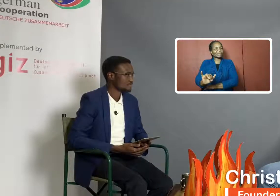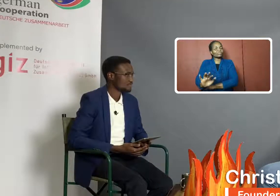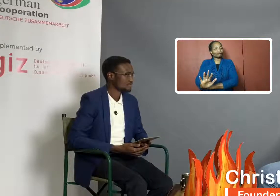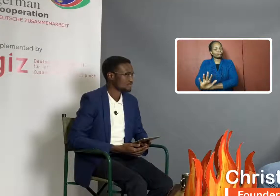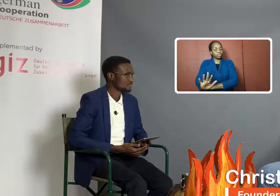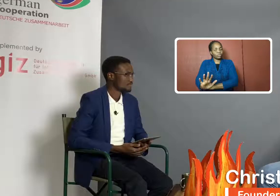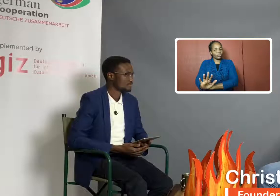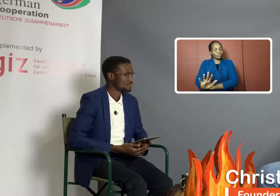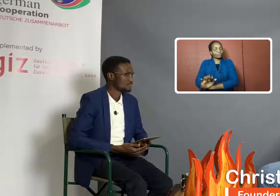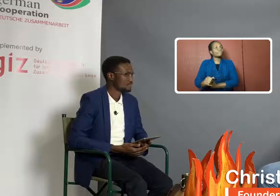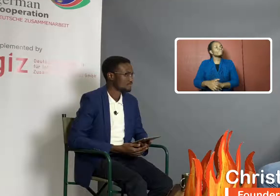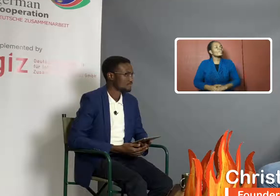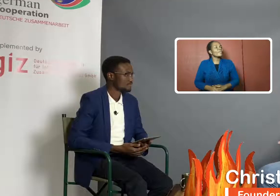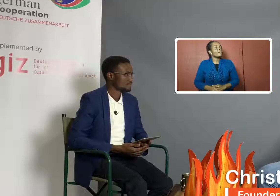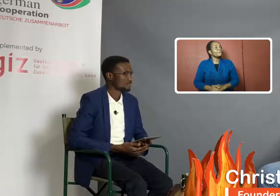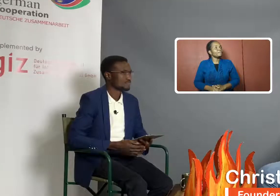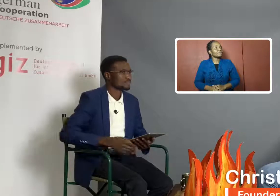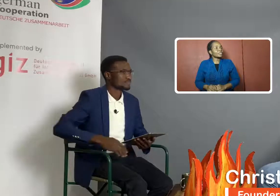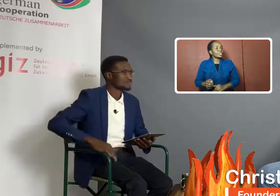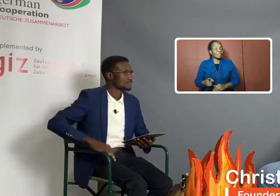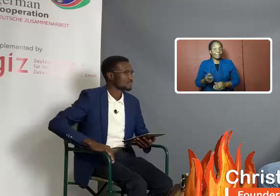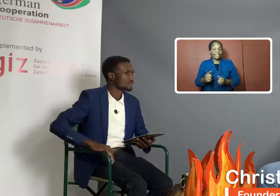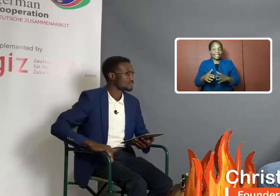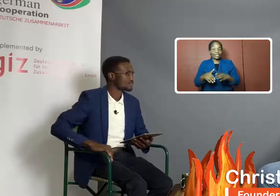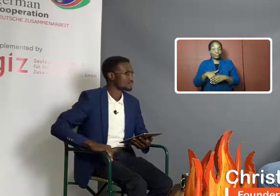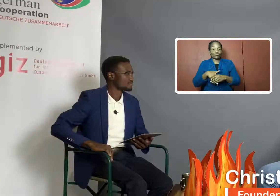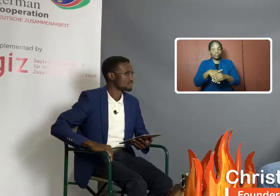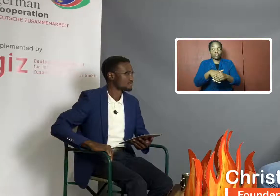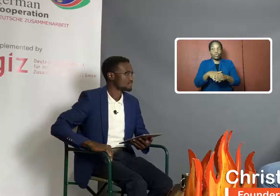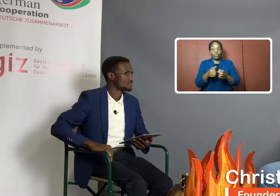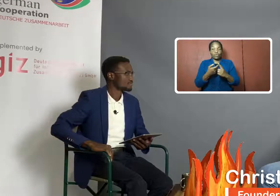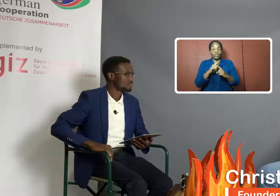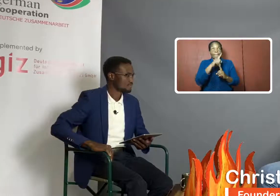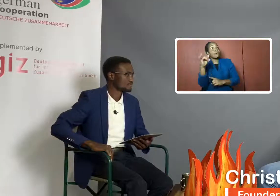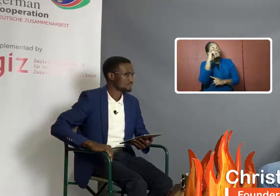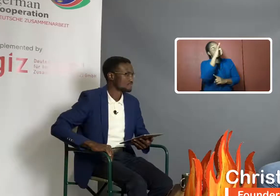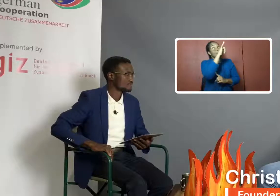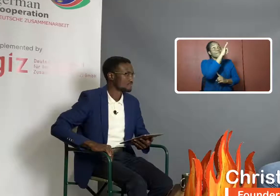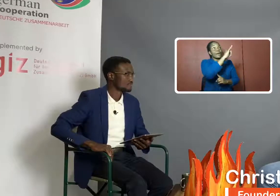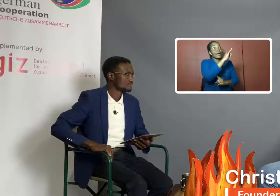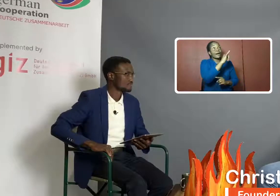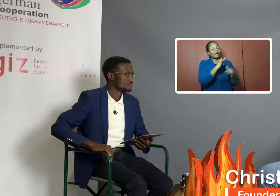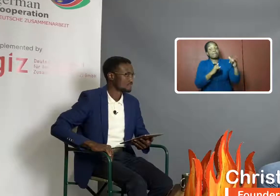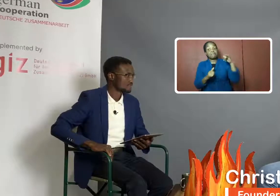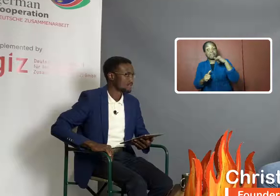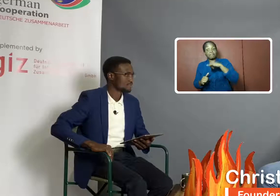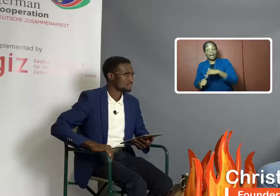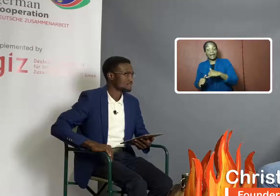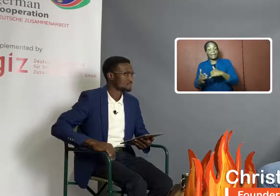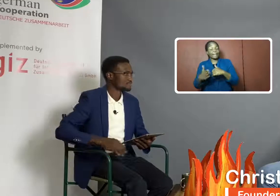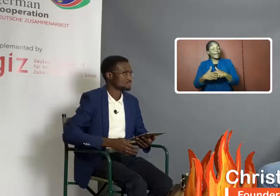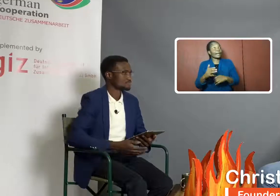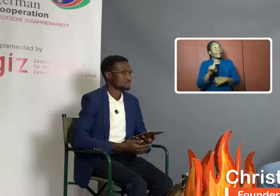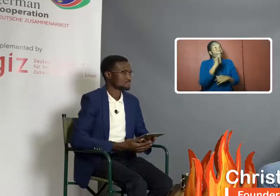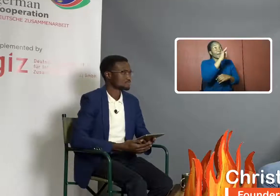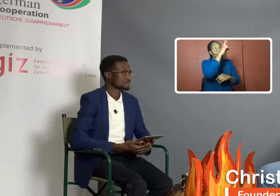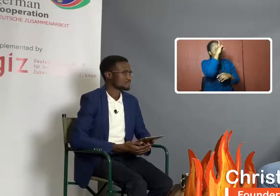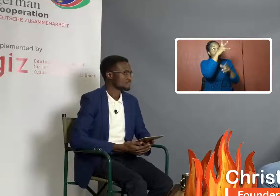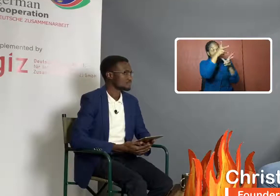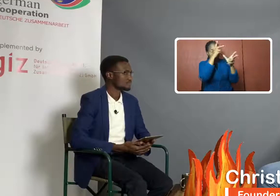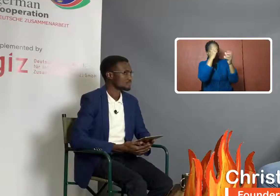And I traveled between Walvis Bay and Germany, met many in carpentry. Yeah. And then